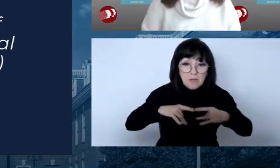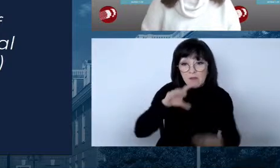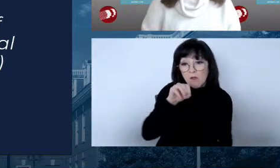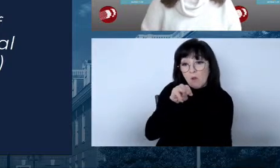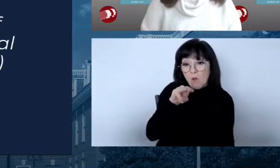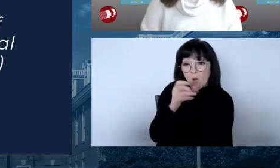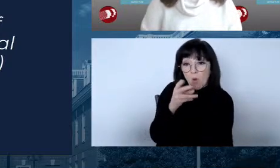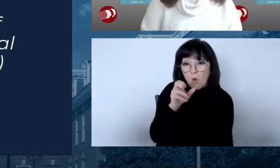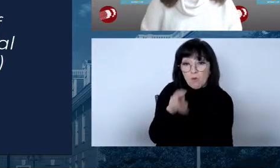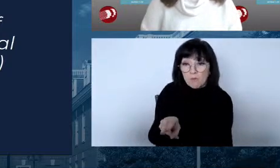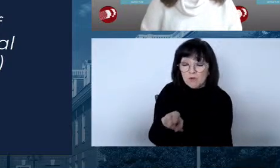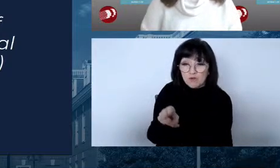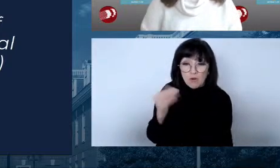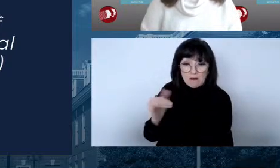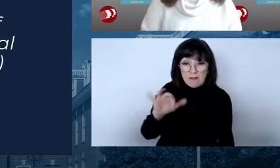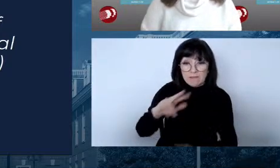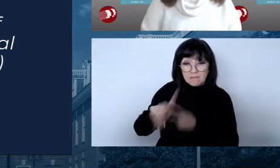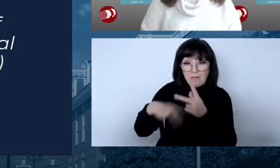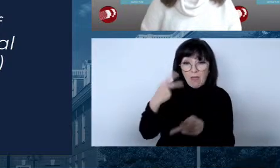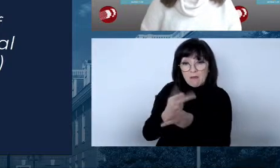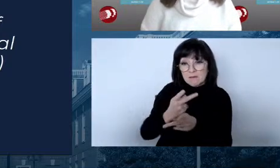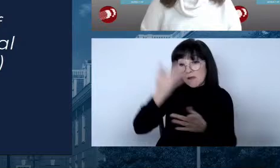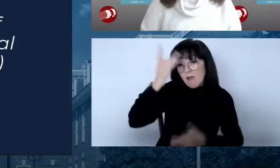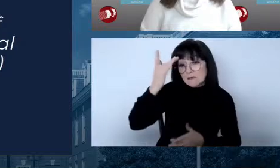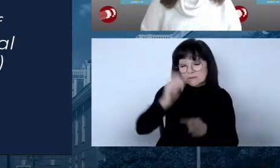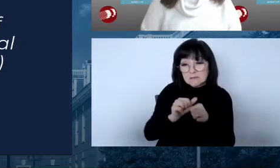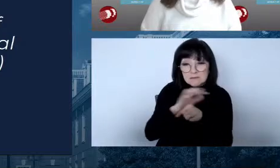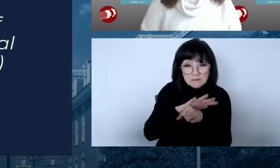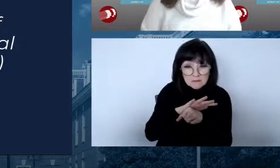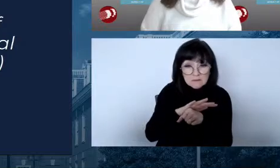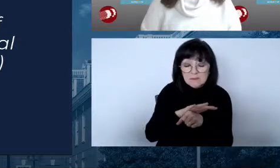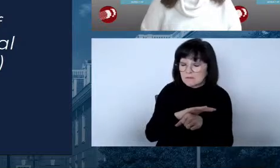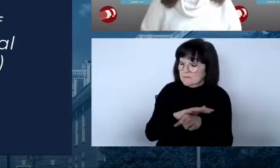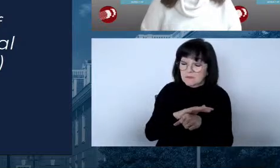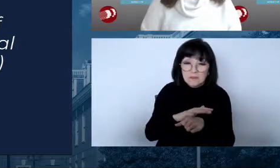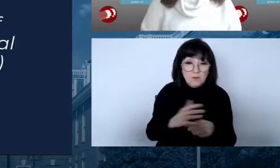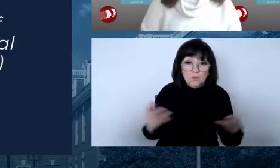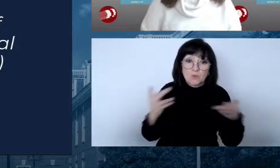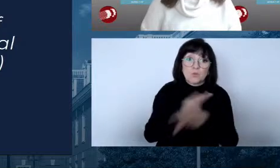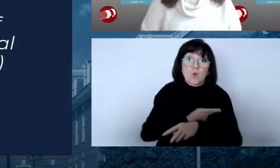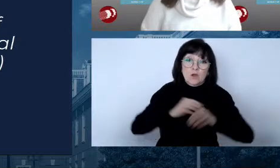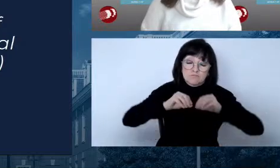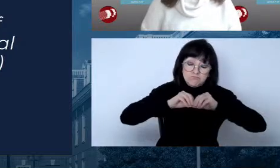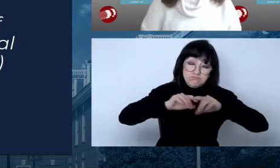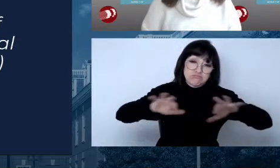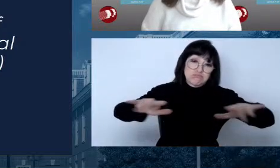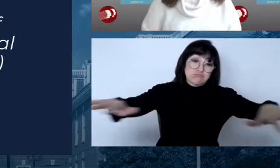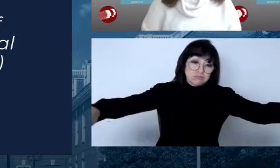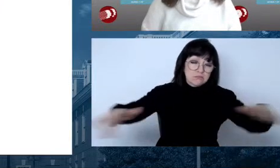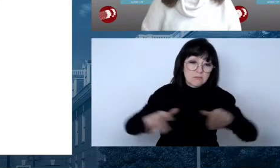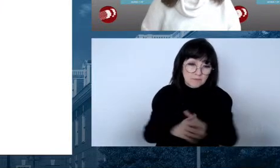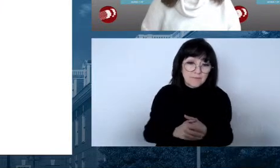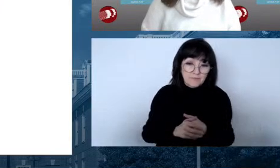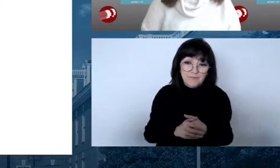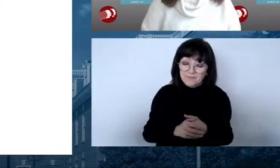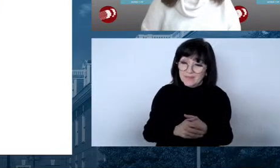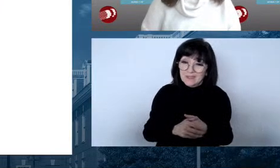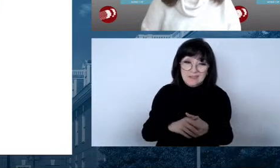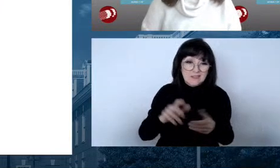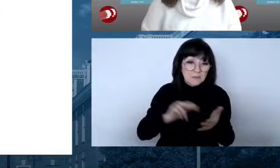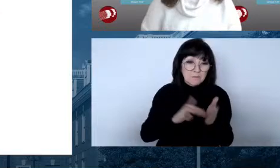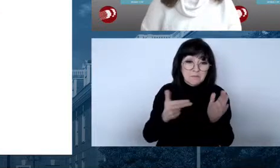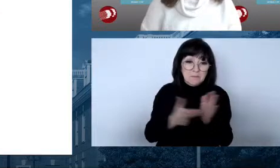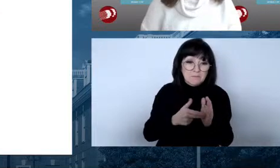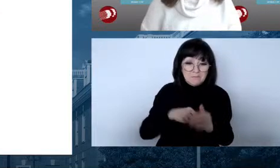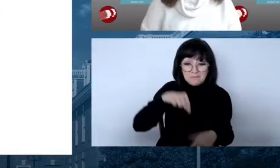the state. And so we know that what that has really translated to this week is test